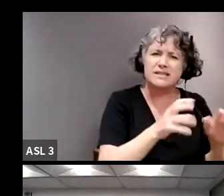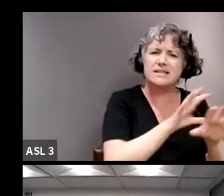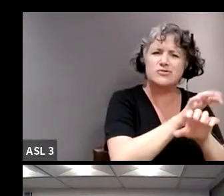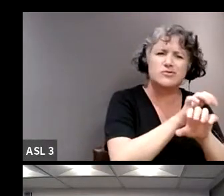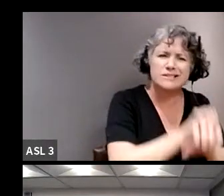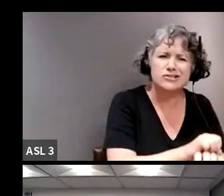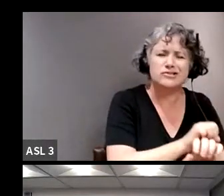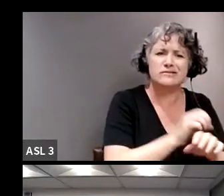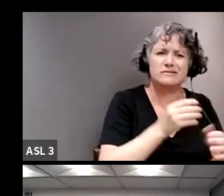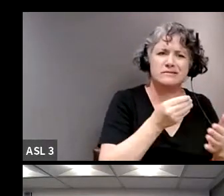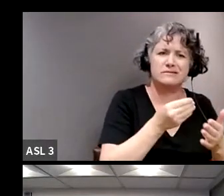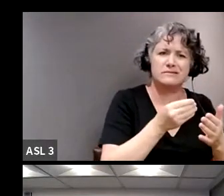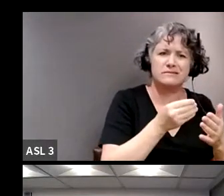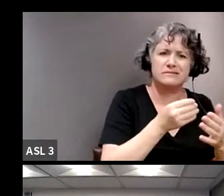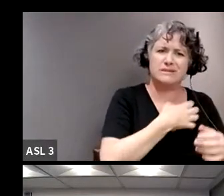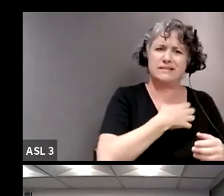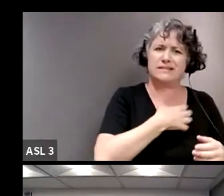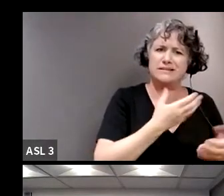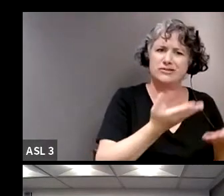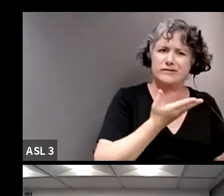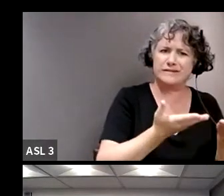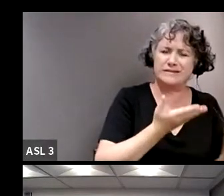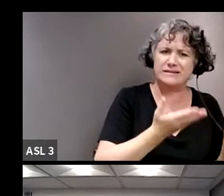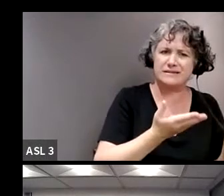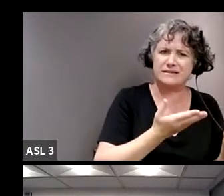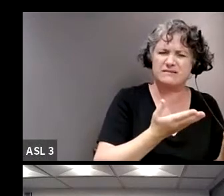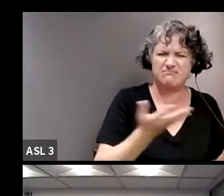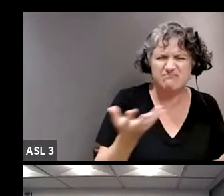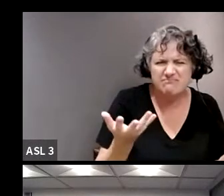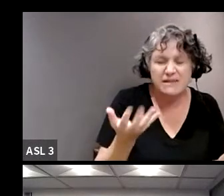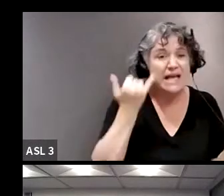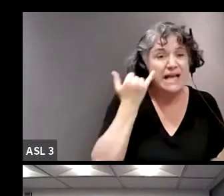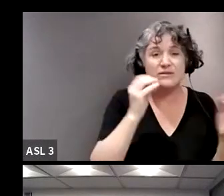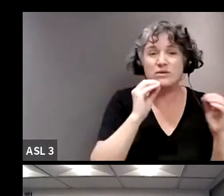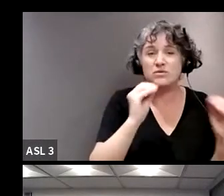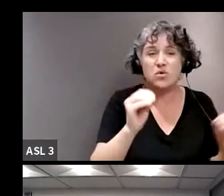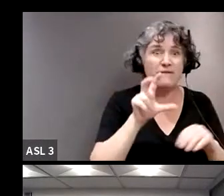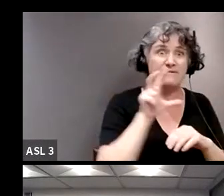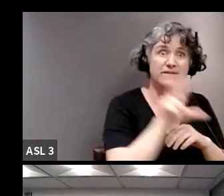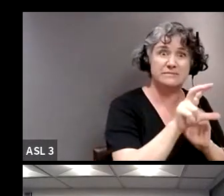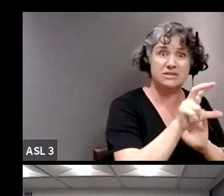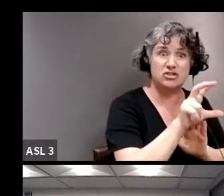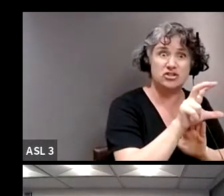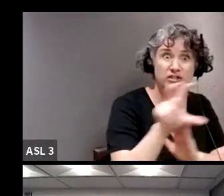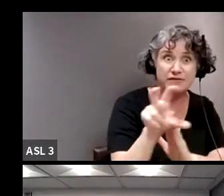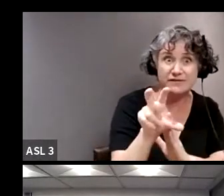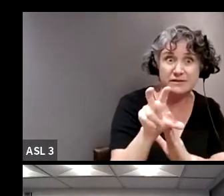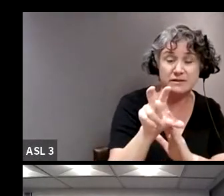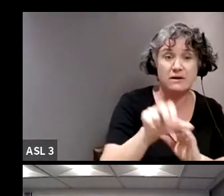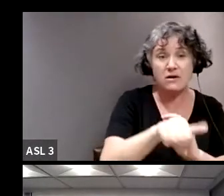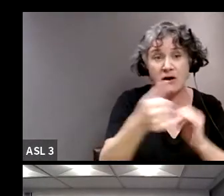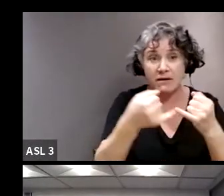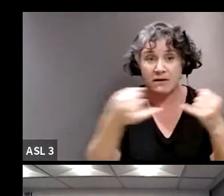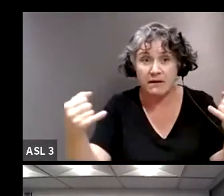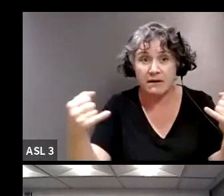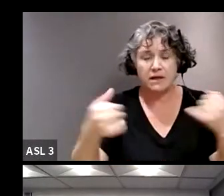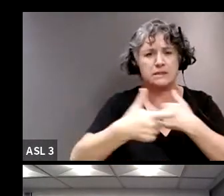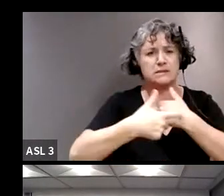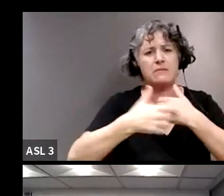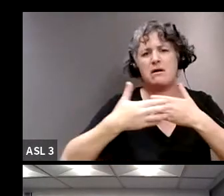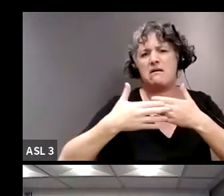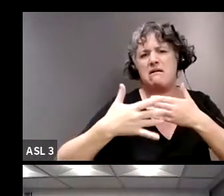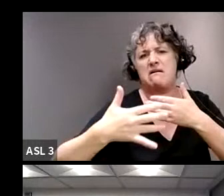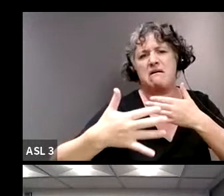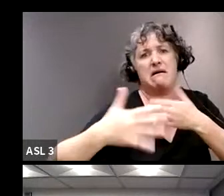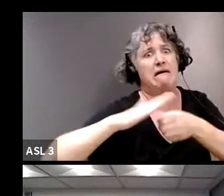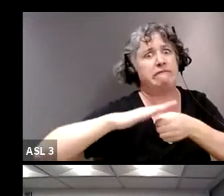it invests in alternatives and the fact is that if there is no shift in investment there will never be a timeline long enough there will never be